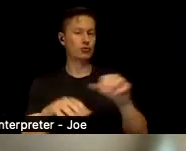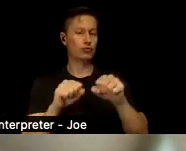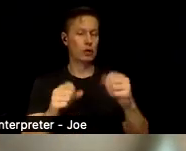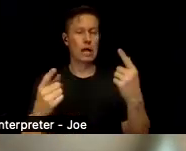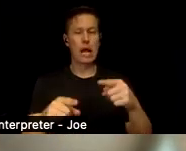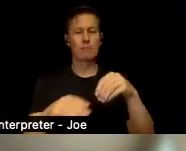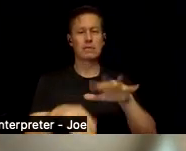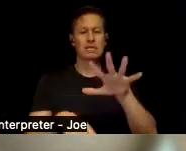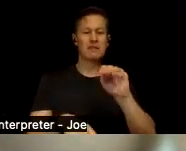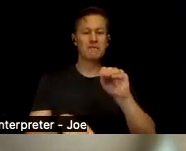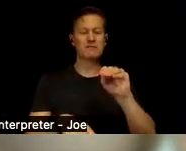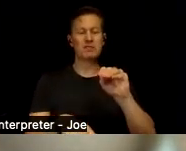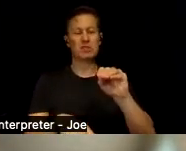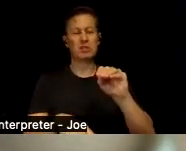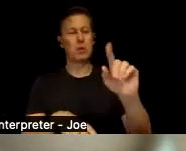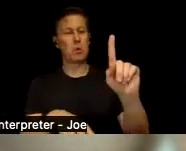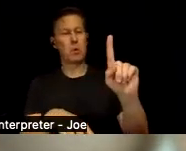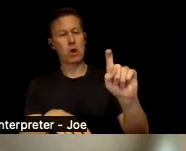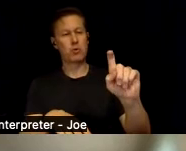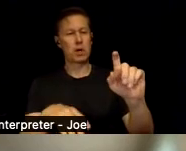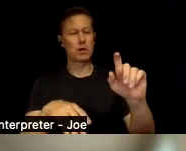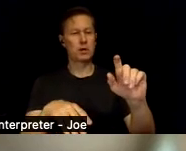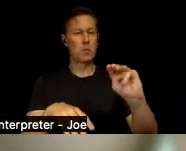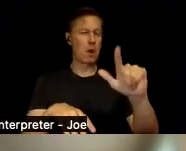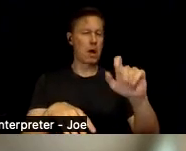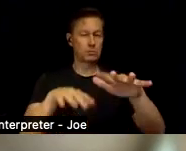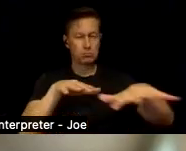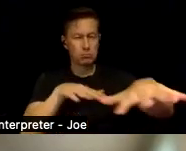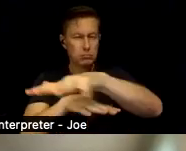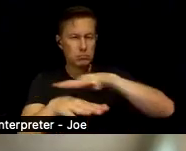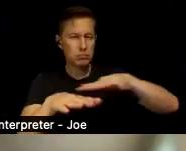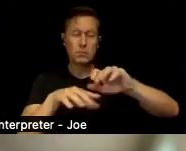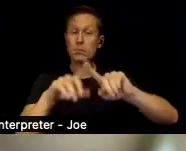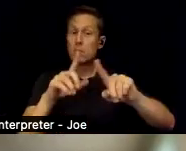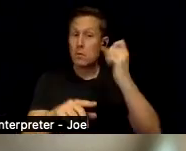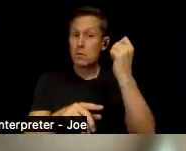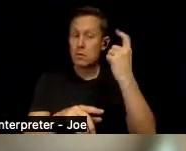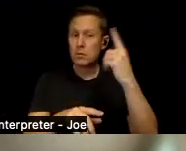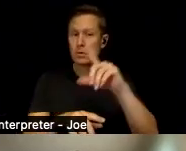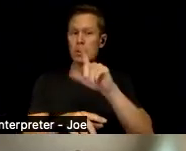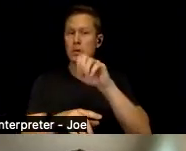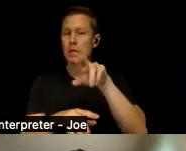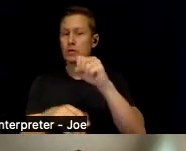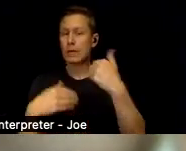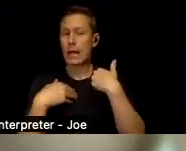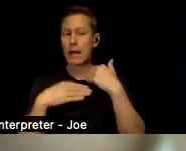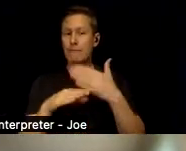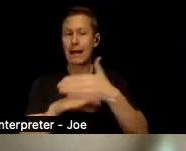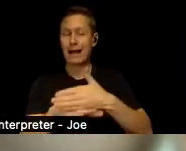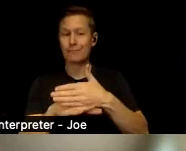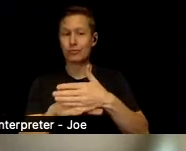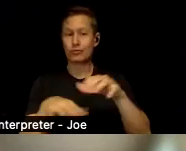50 to 100 miles in this case of this earthquake. But there were aftershocks, as it were,